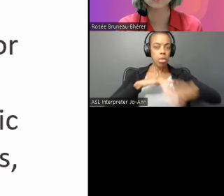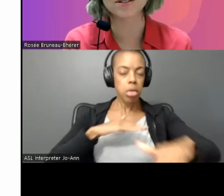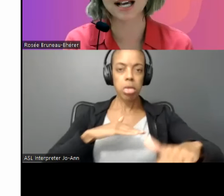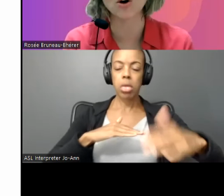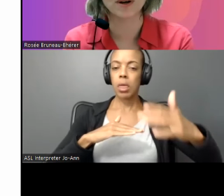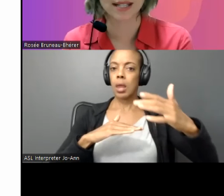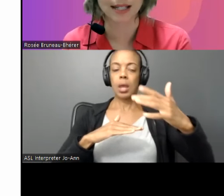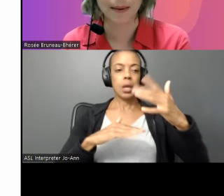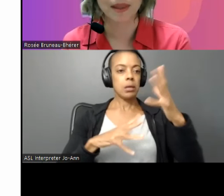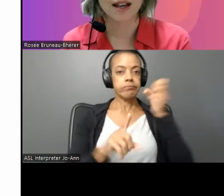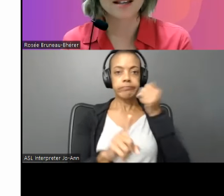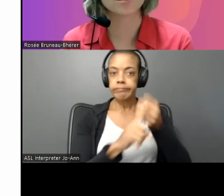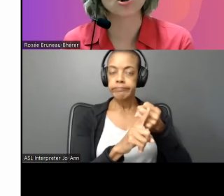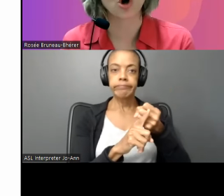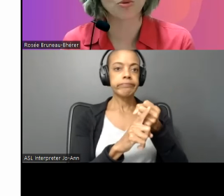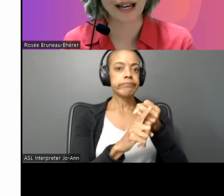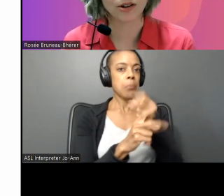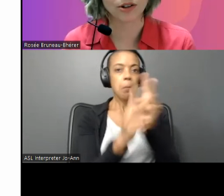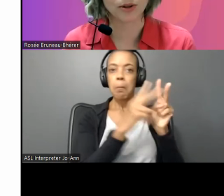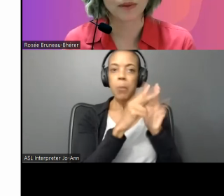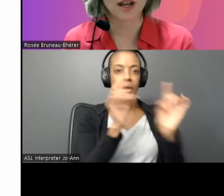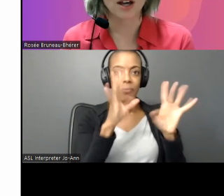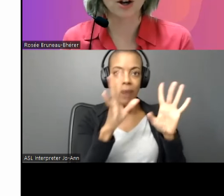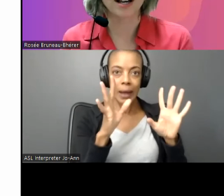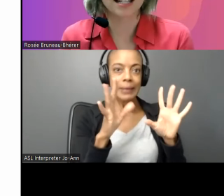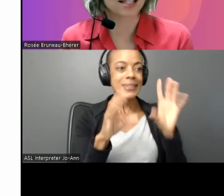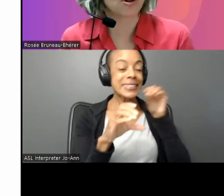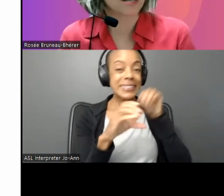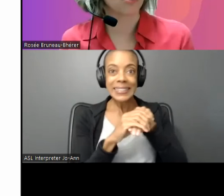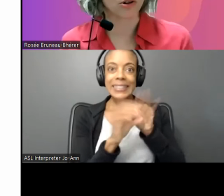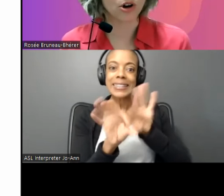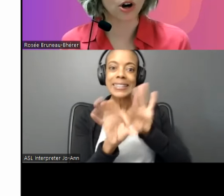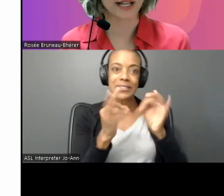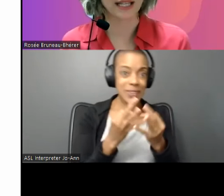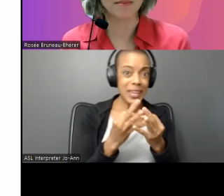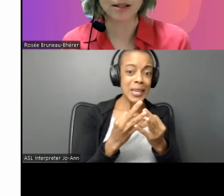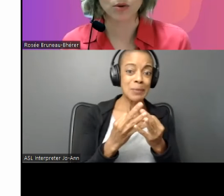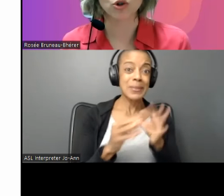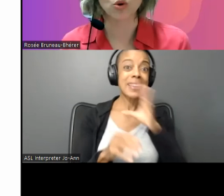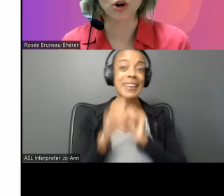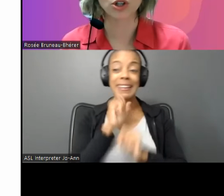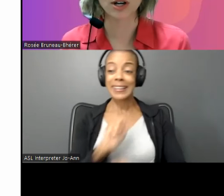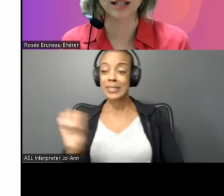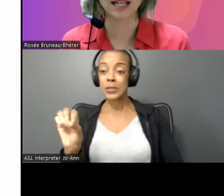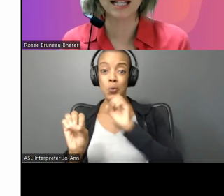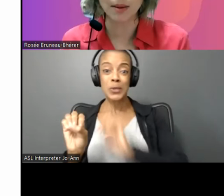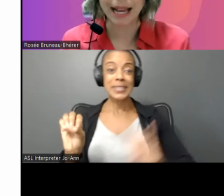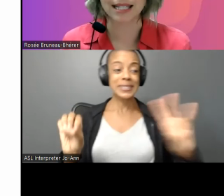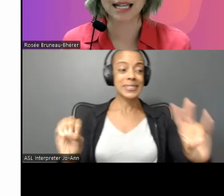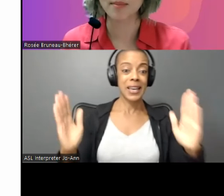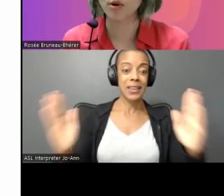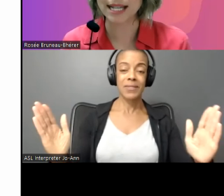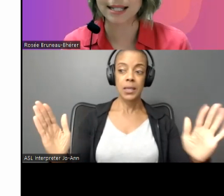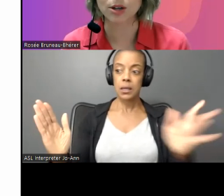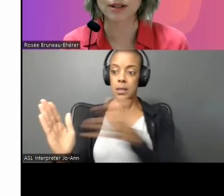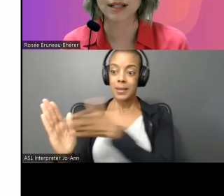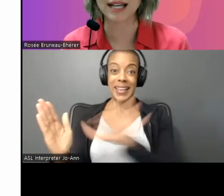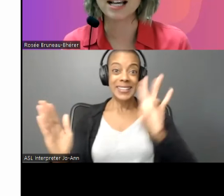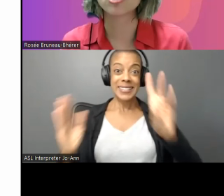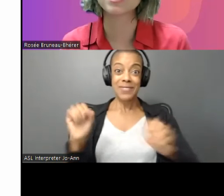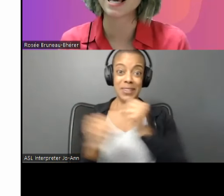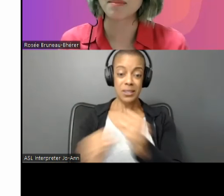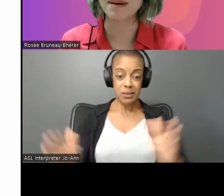violence in his biological family between 0 and 7 years. It's a long period of time. When this situation was revealed,